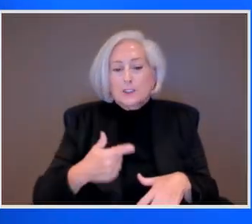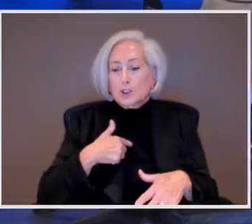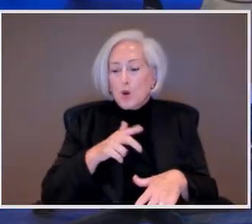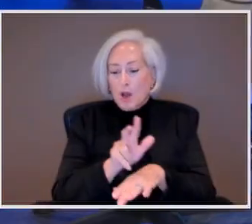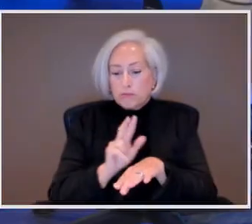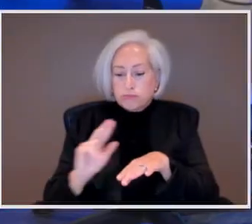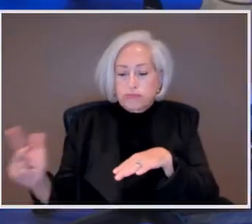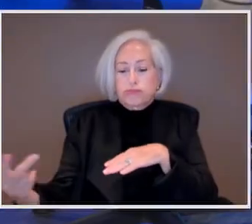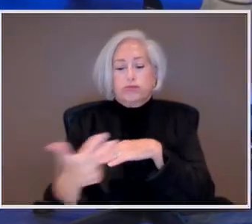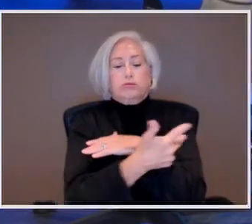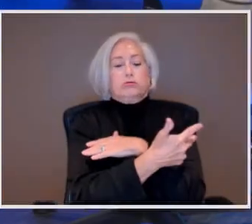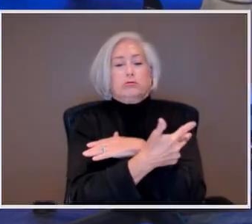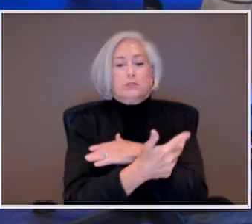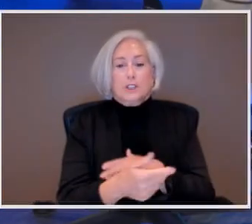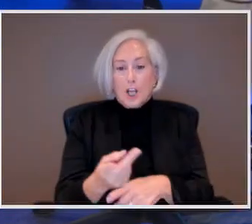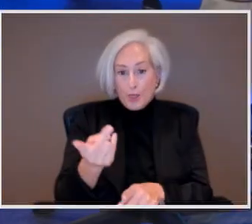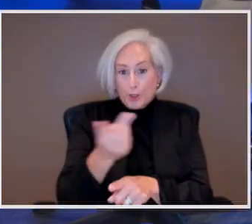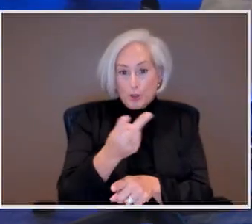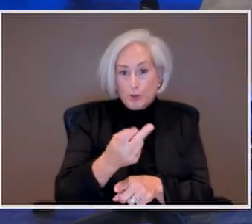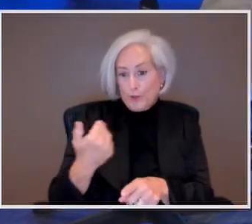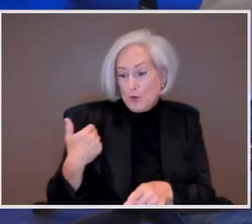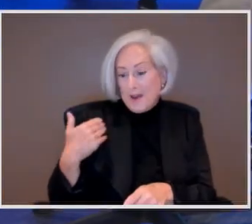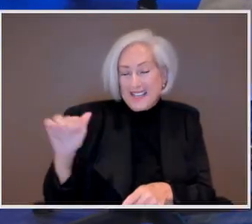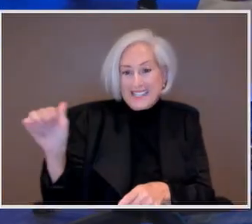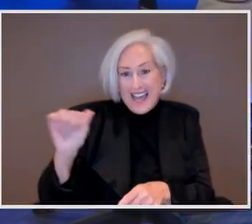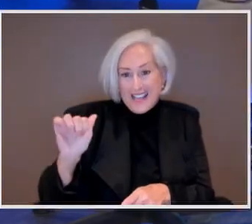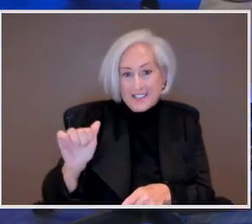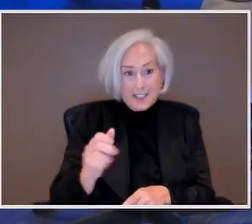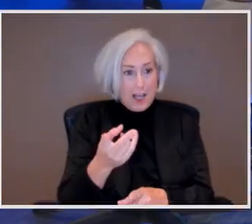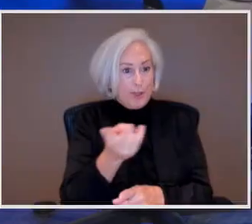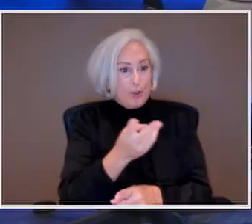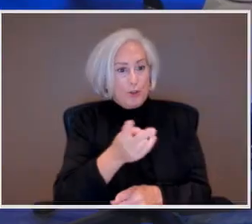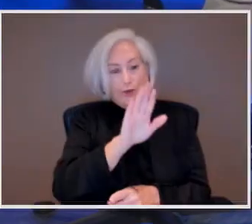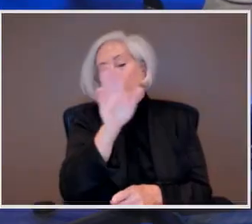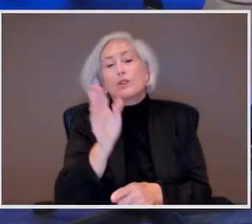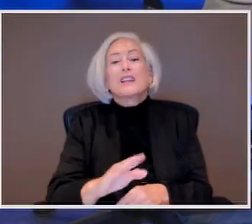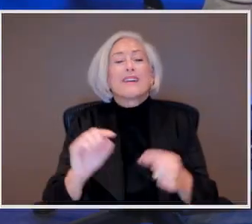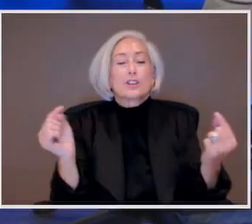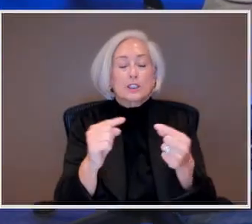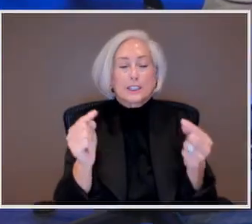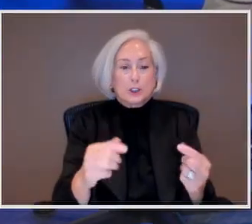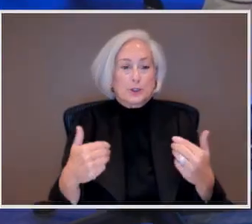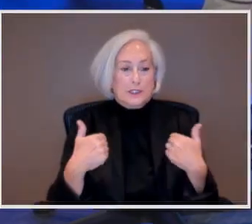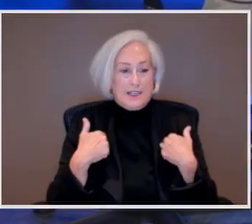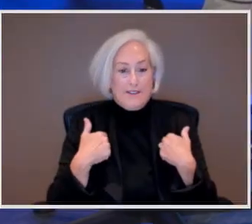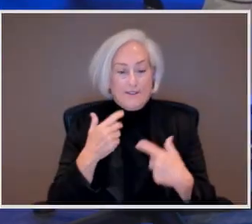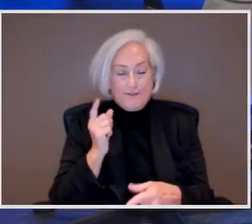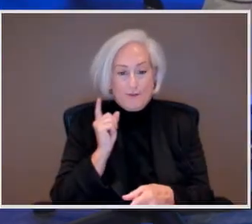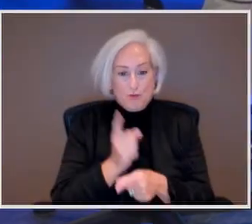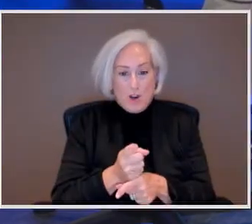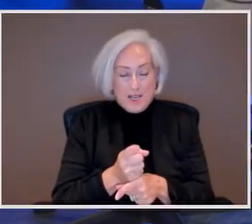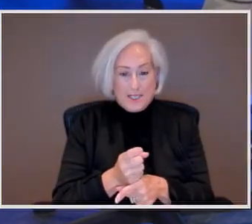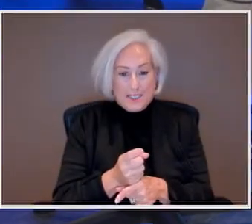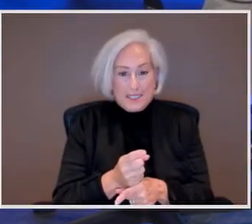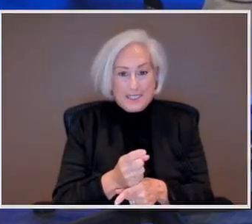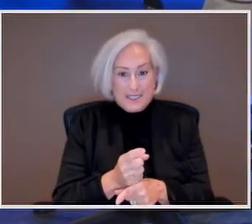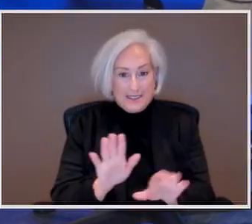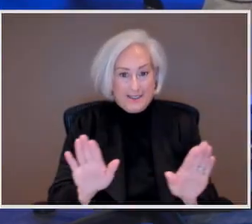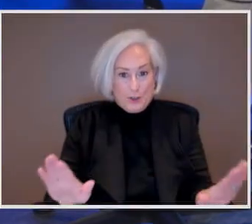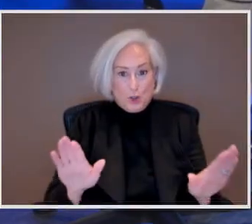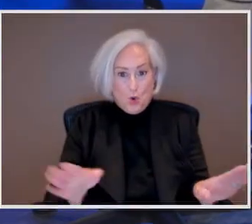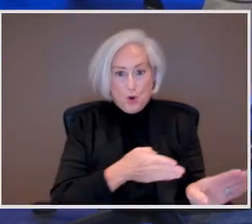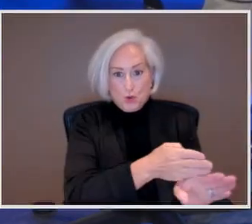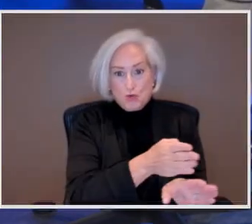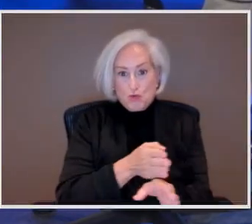And you and your wife are both former athletes, and neither of you have ever suffered a major injury in either of your careers